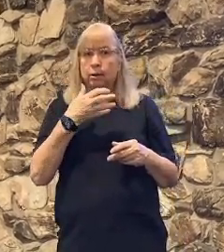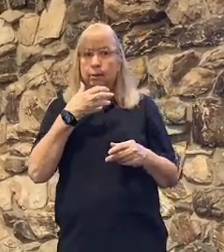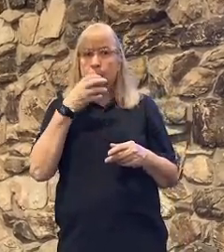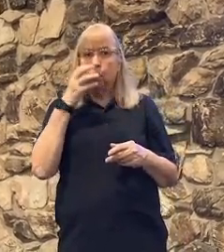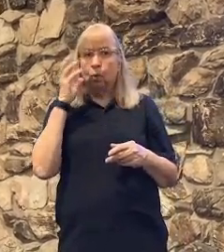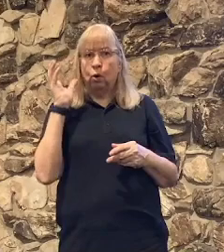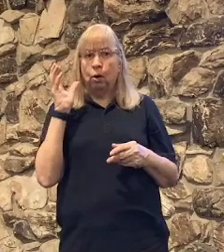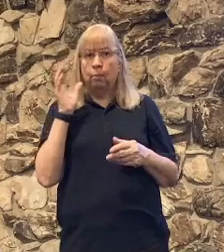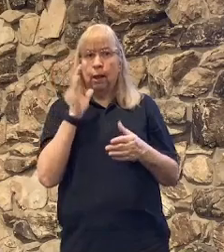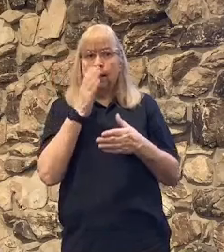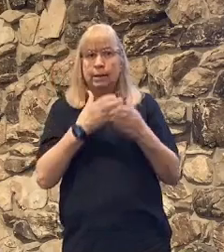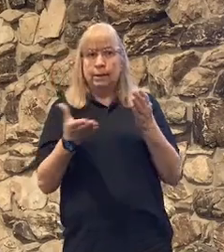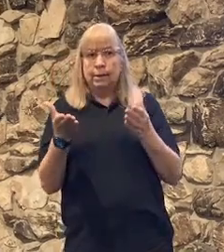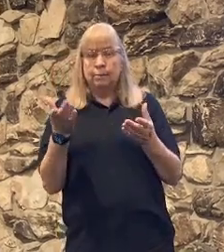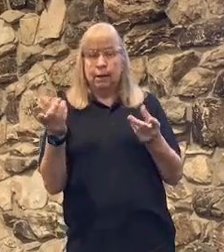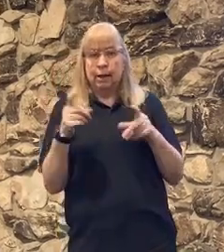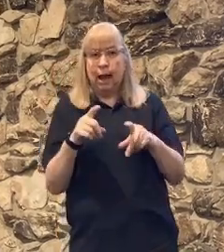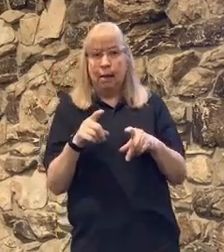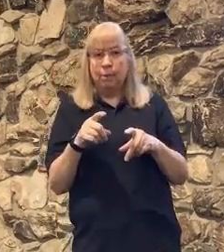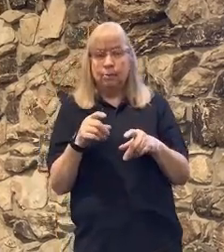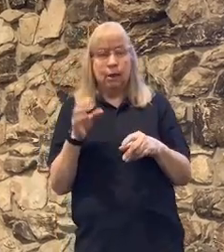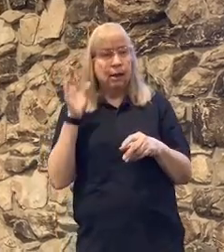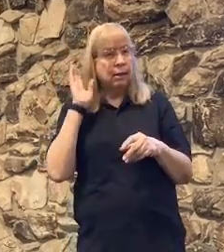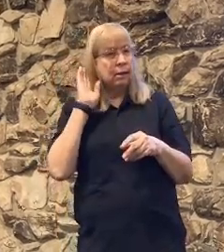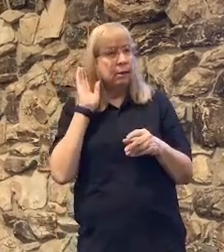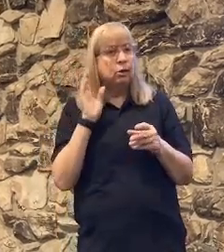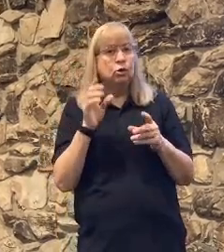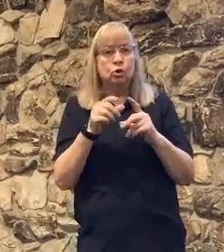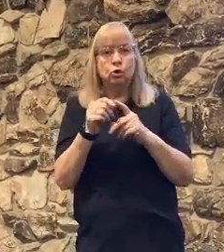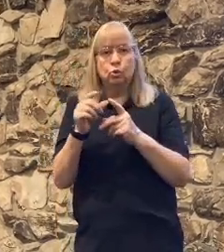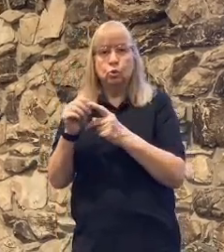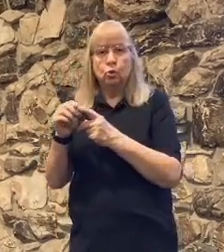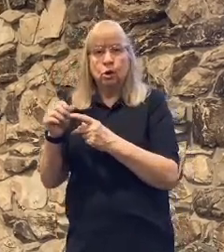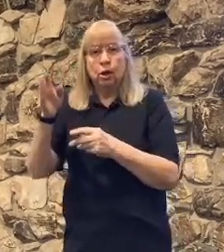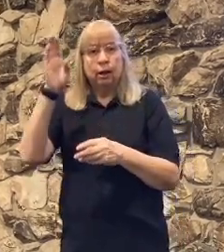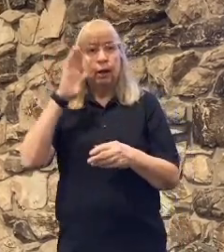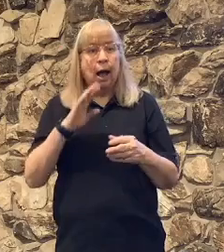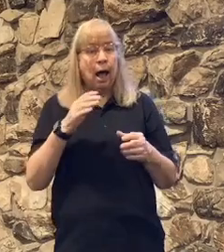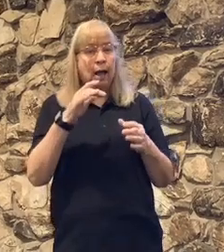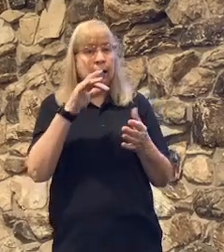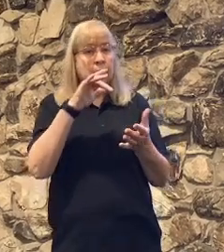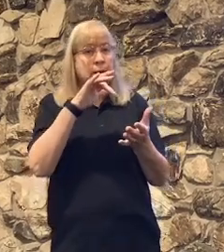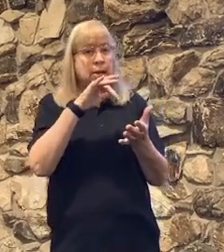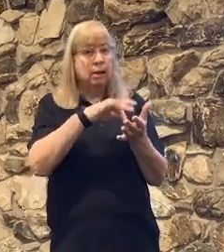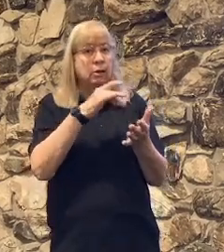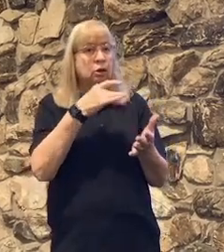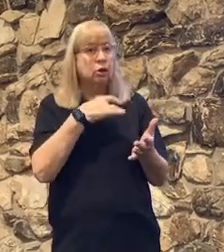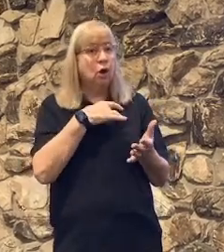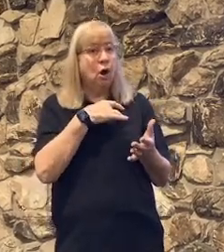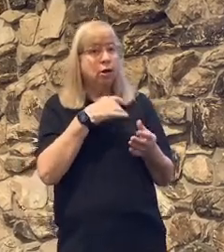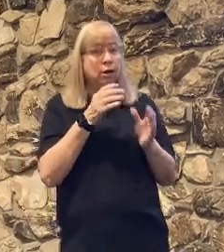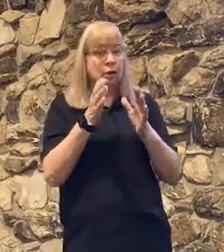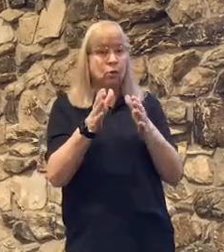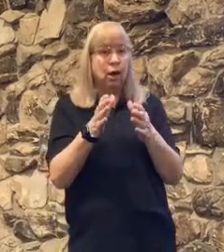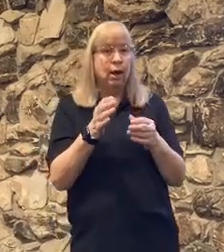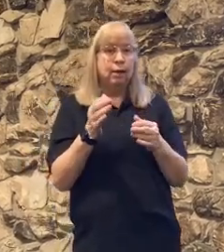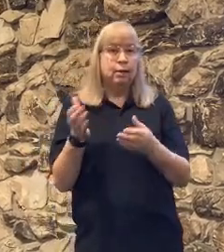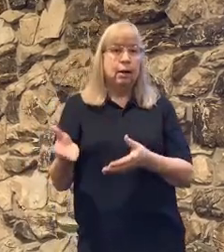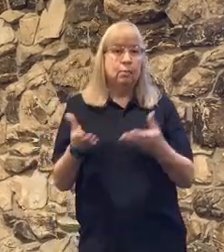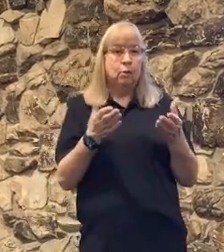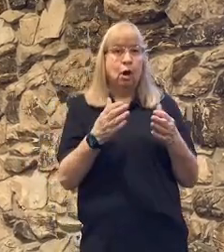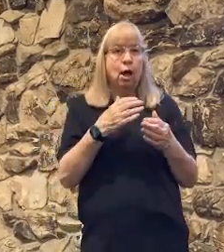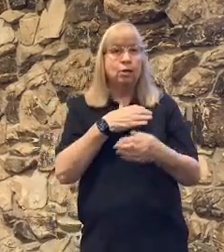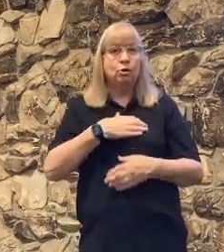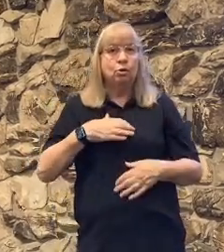Something happened to him in listening to those words. God touched his heart in a way that brought joy to his